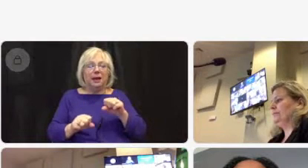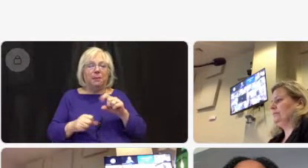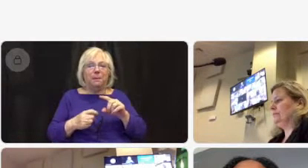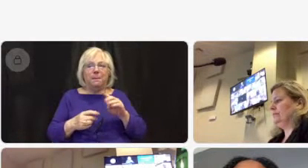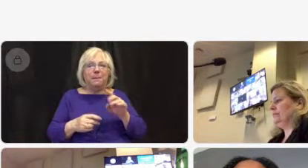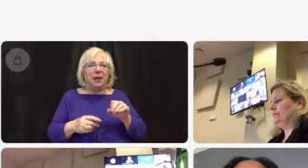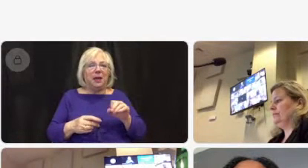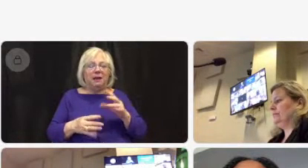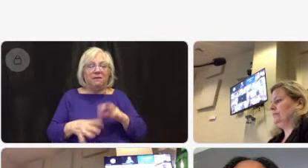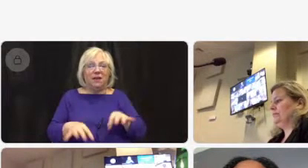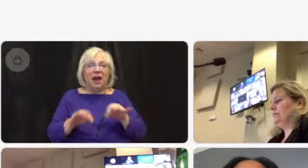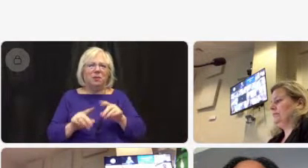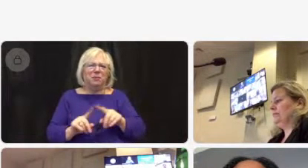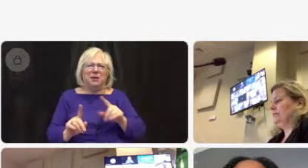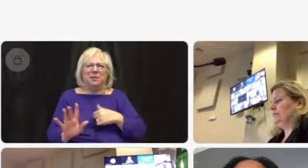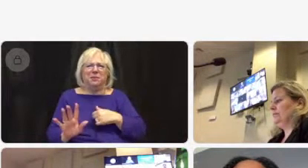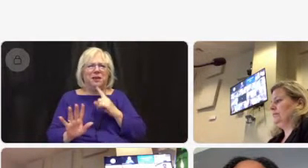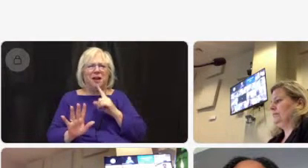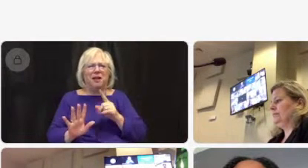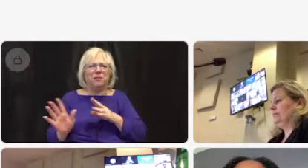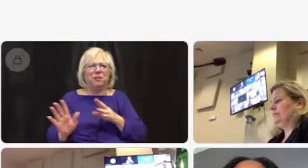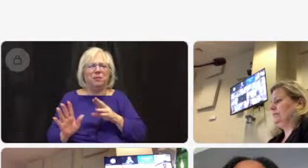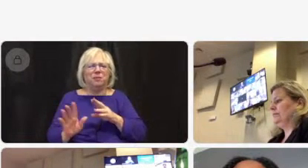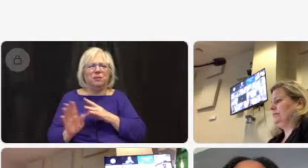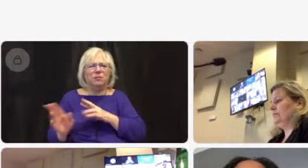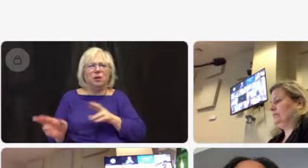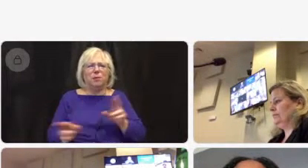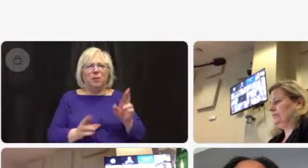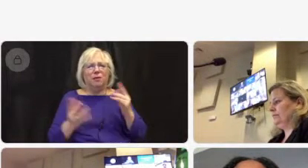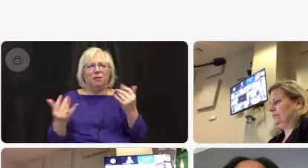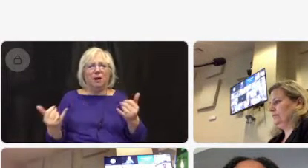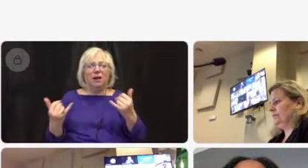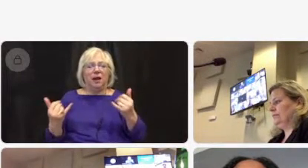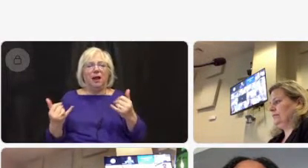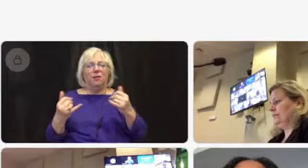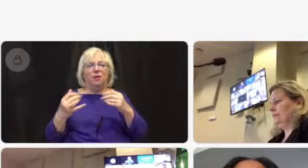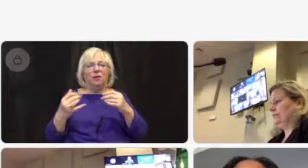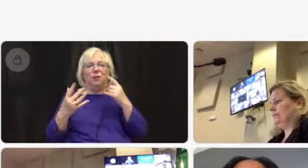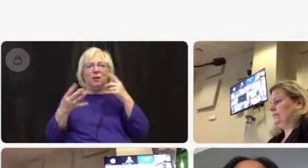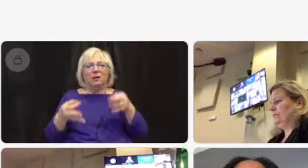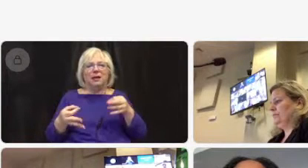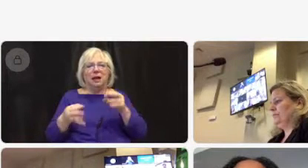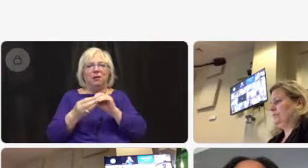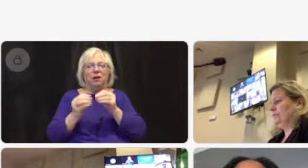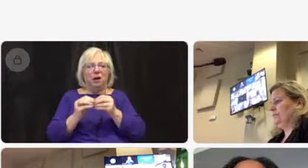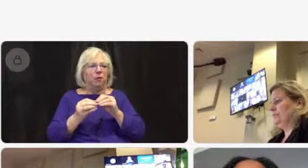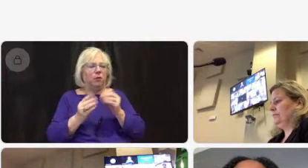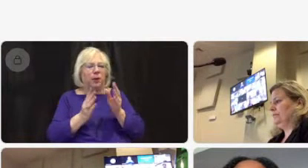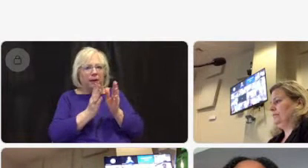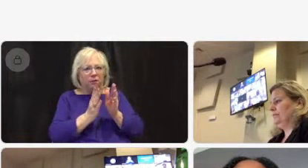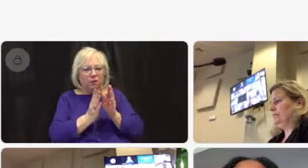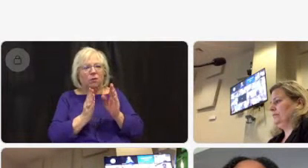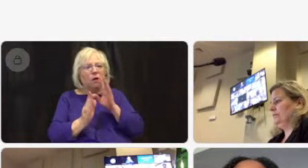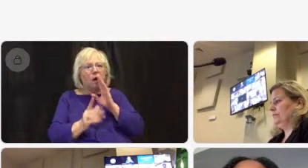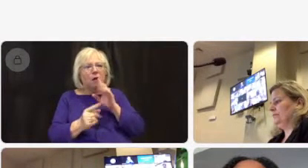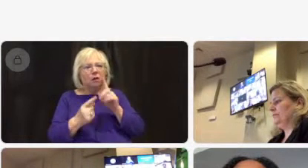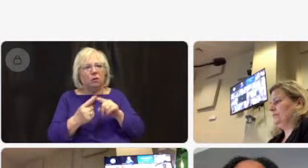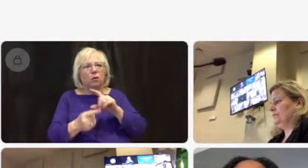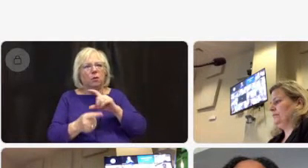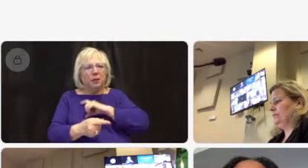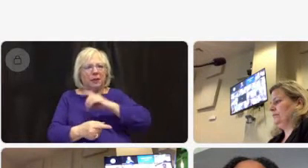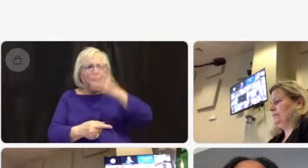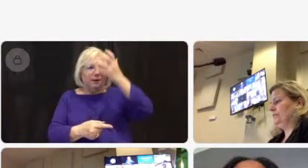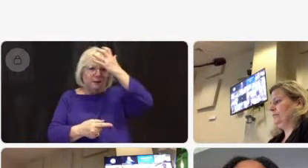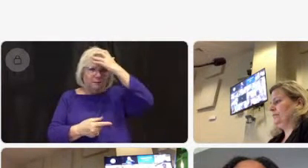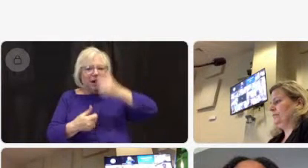down yet. So if we could talk to Chief Helton and Chief Hubbard and get their true real needs, I think that would be very